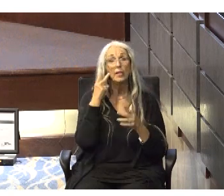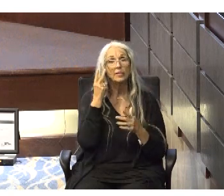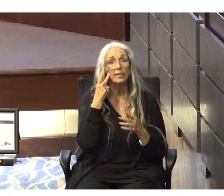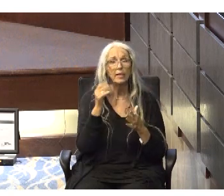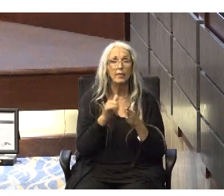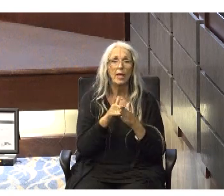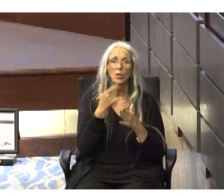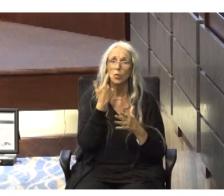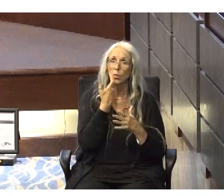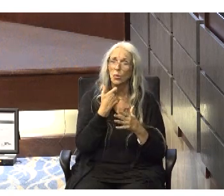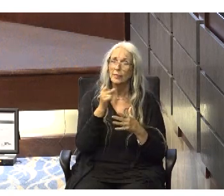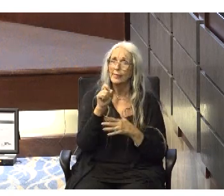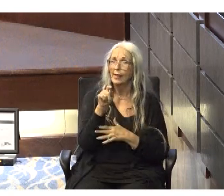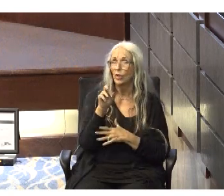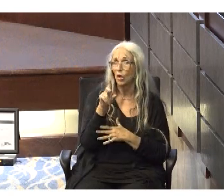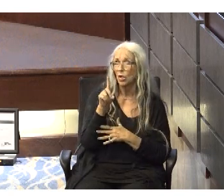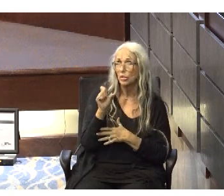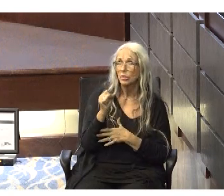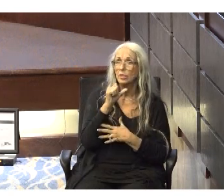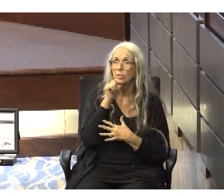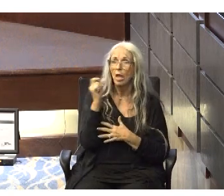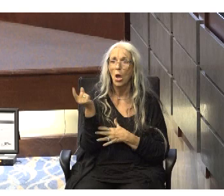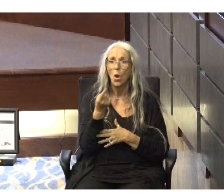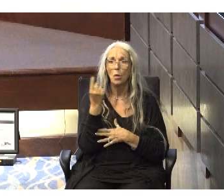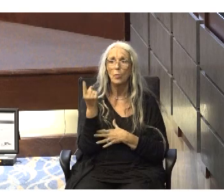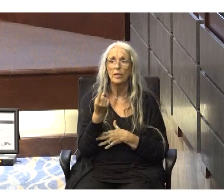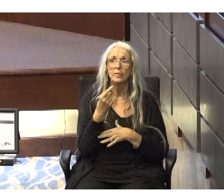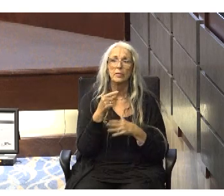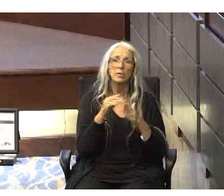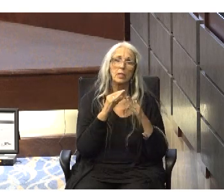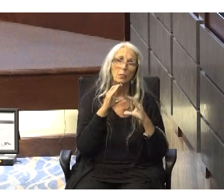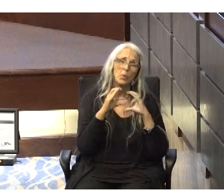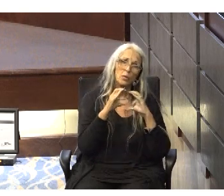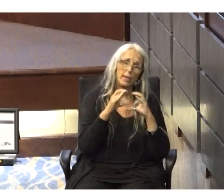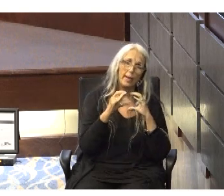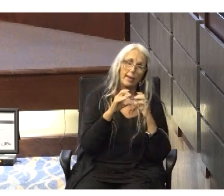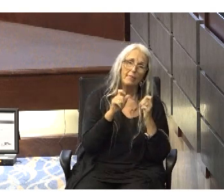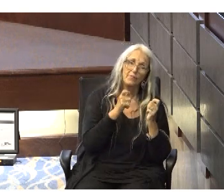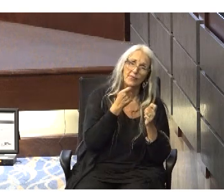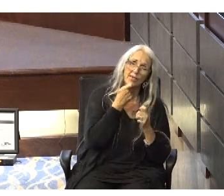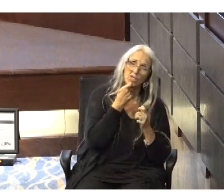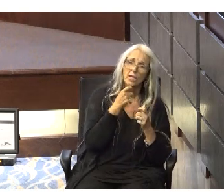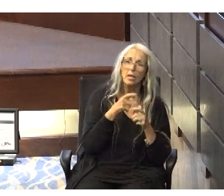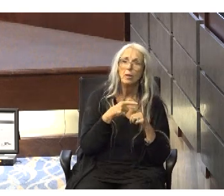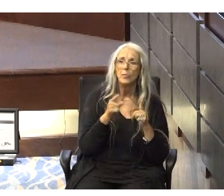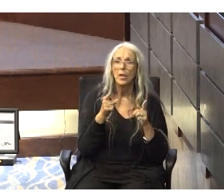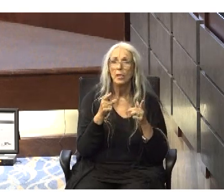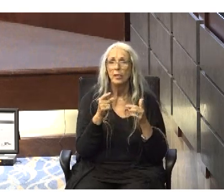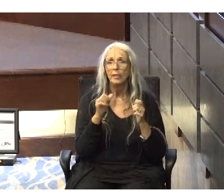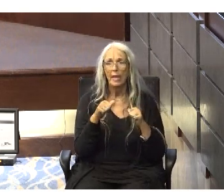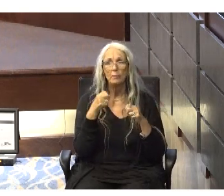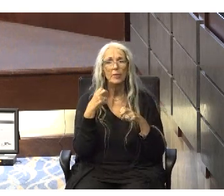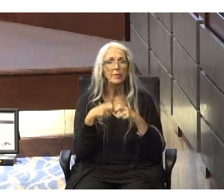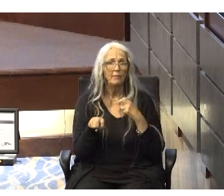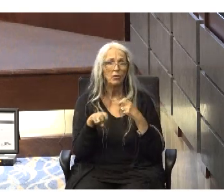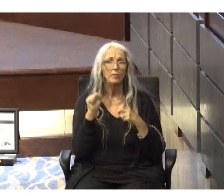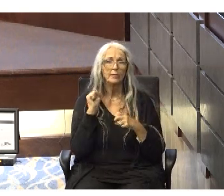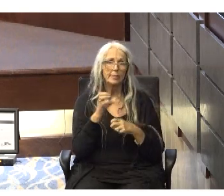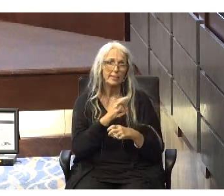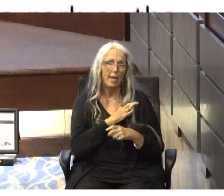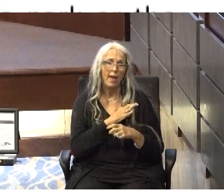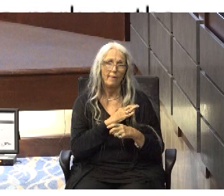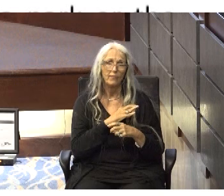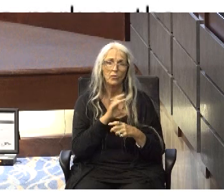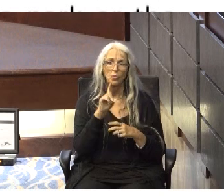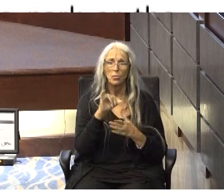current standards really aren't communicated efficiently in the written word, unclear, and often can be difficult for staff to administer.